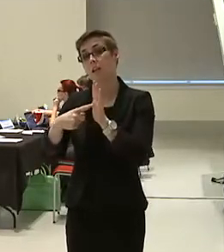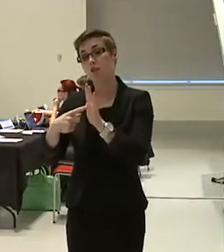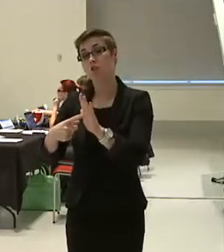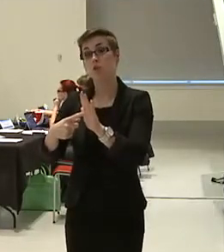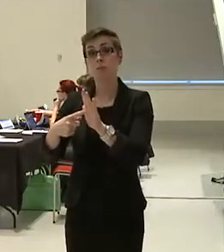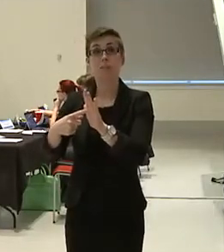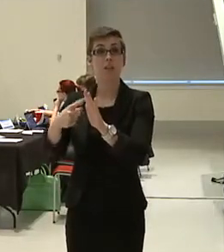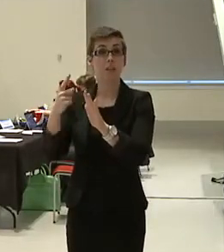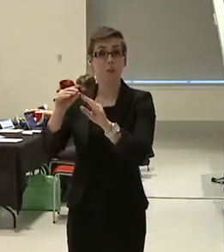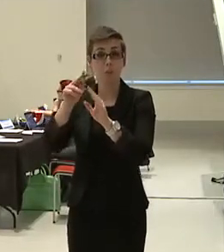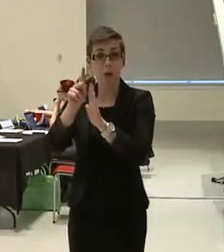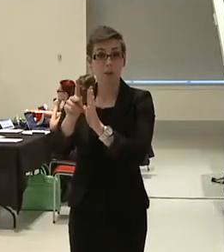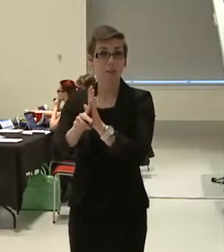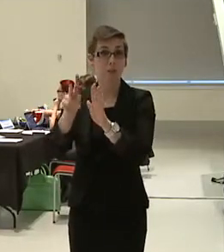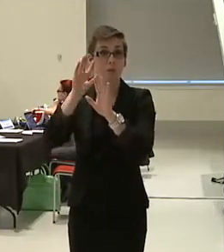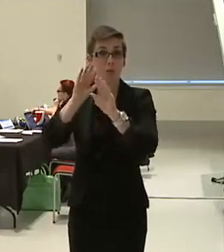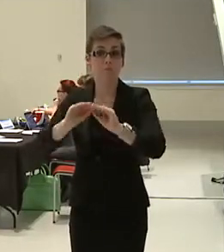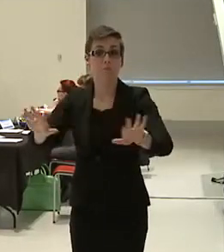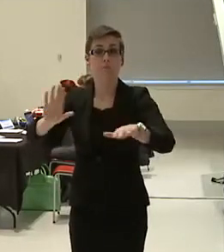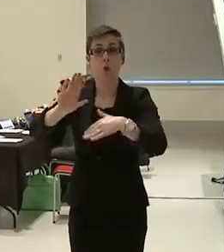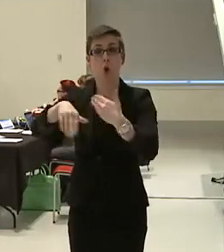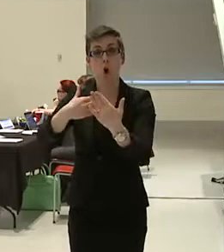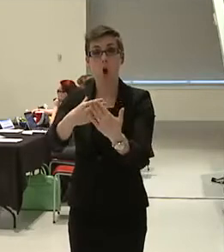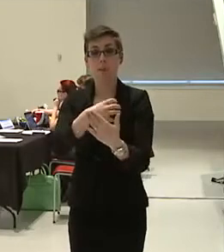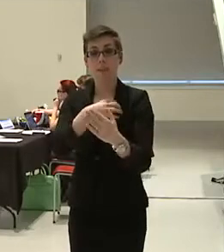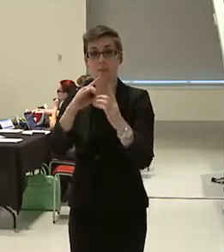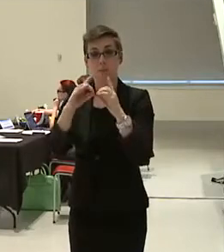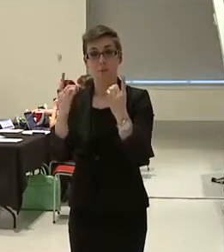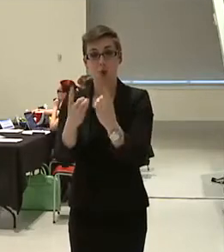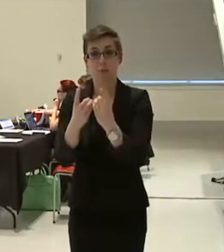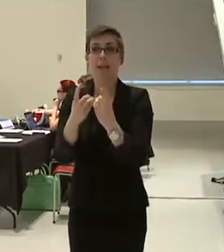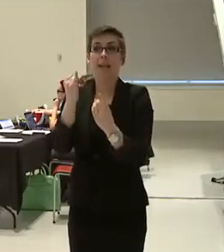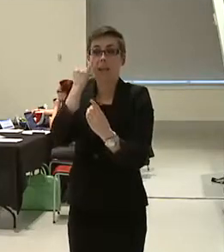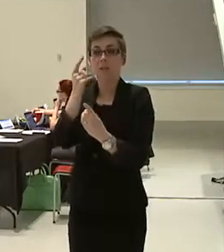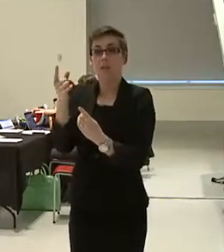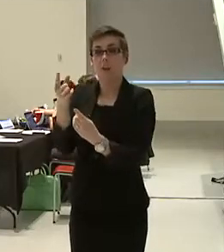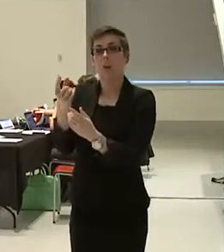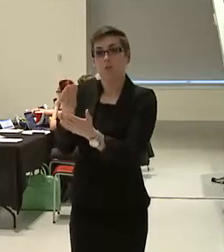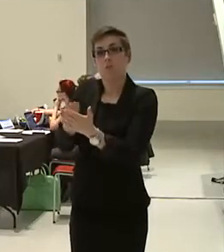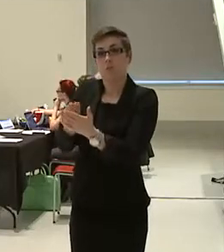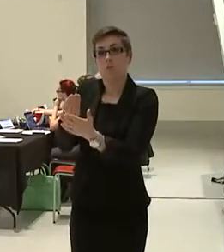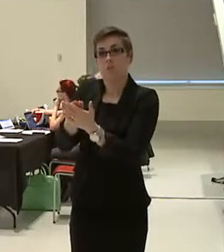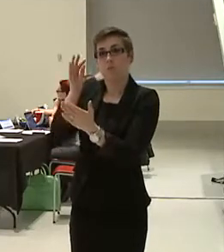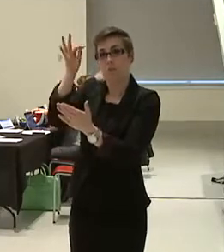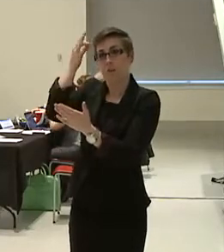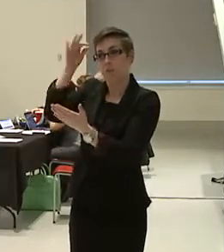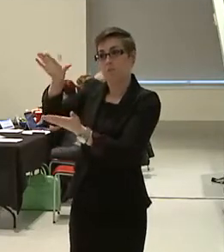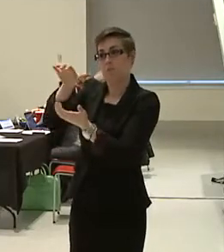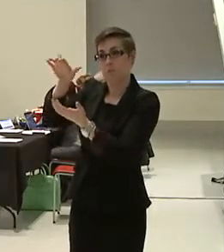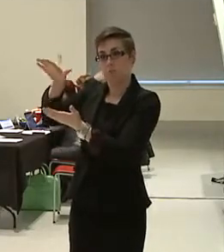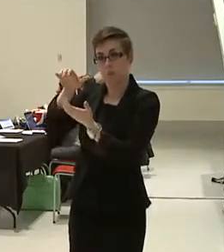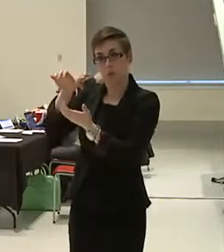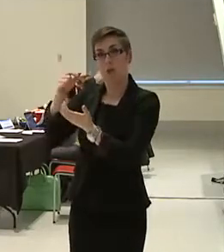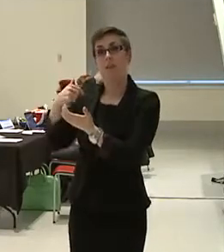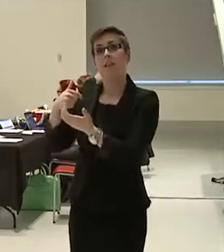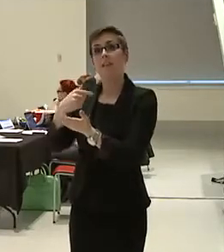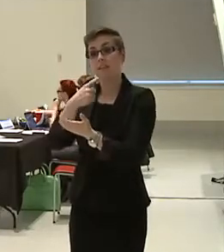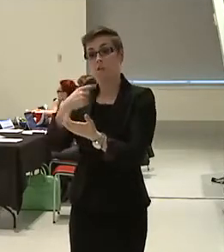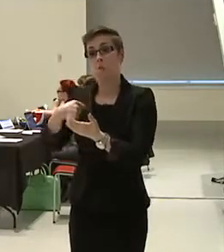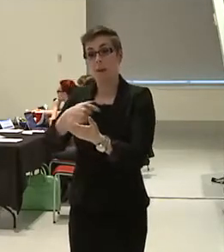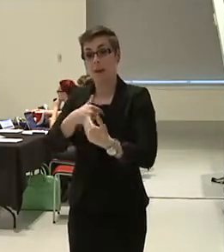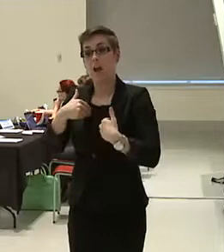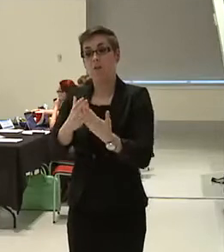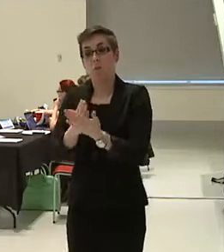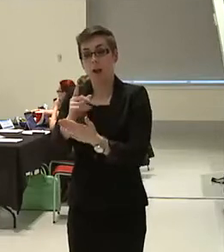to all police departments and municipalities that receive federal funding that clearly state that we have the right to film the police. It is something